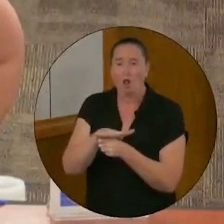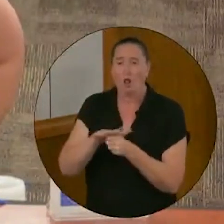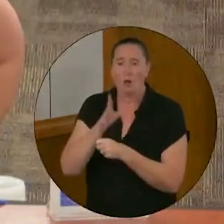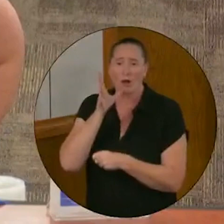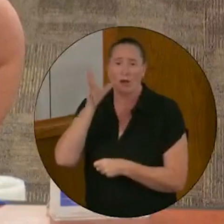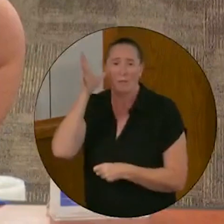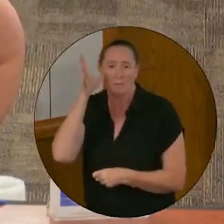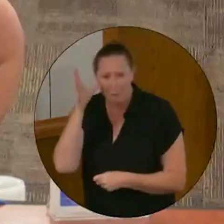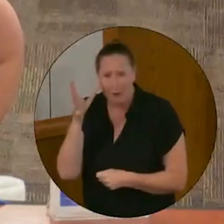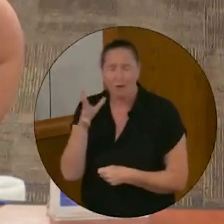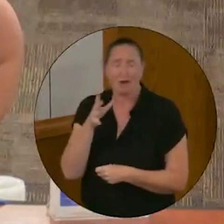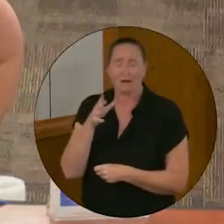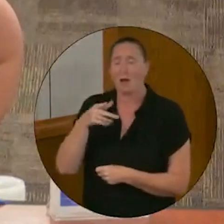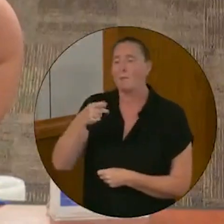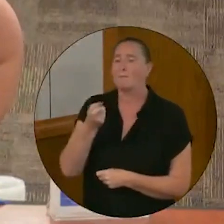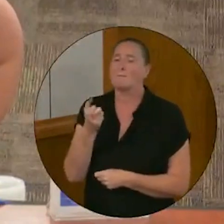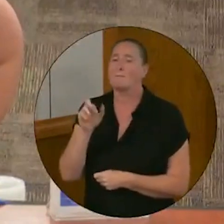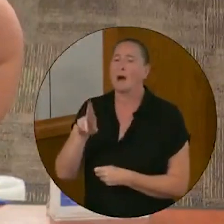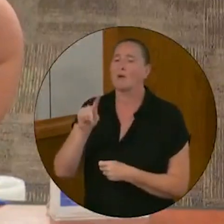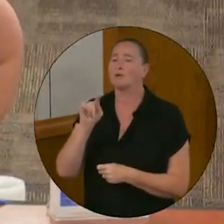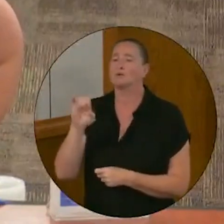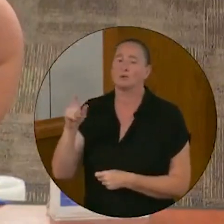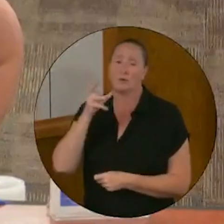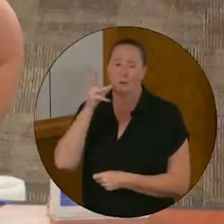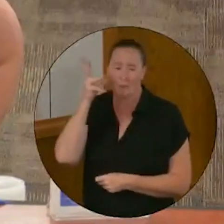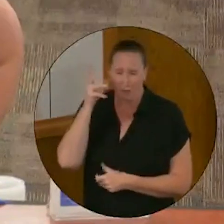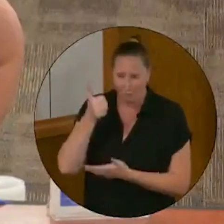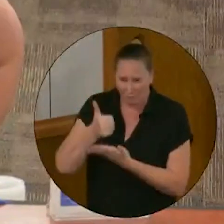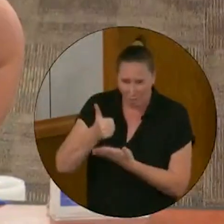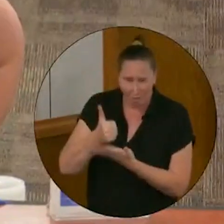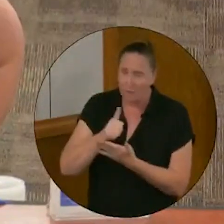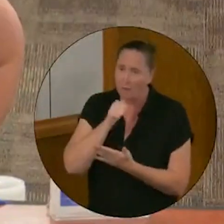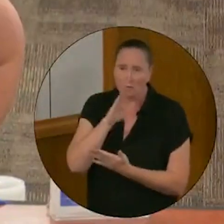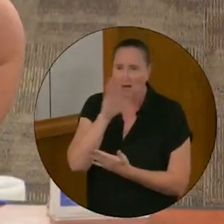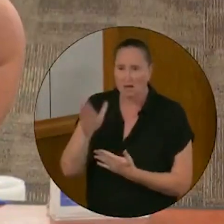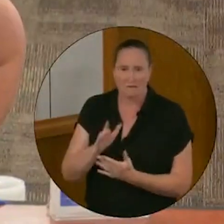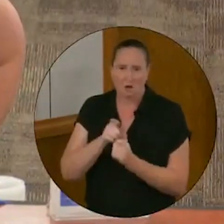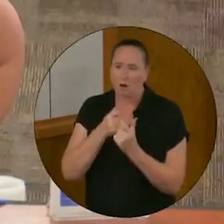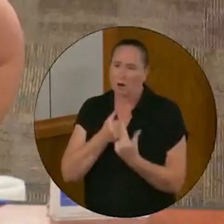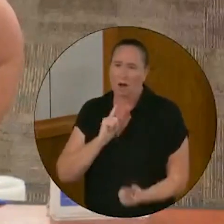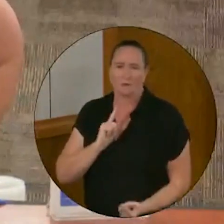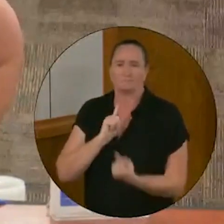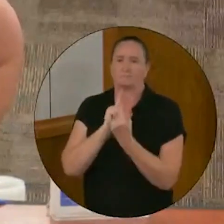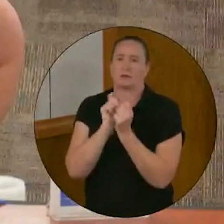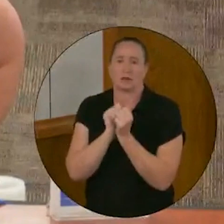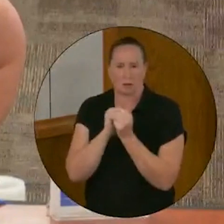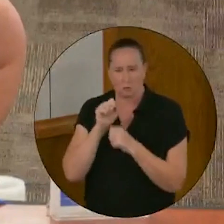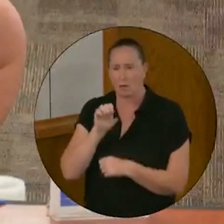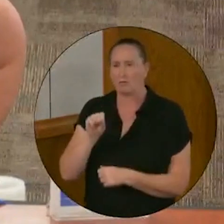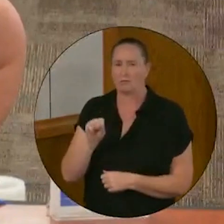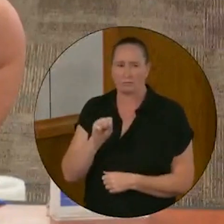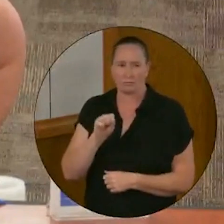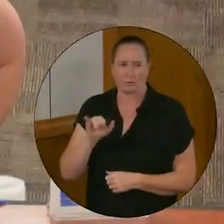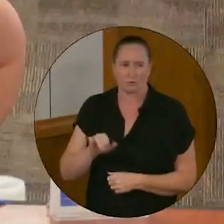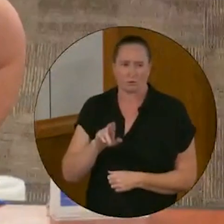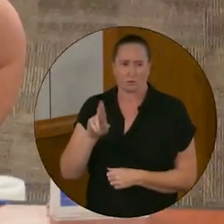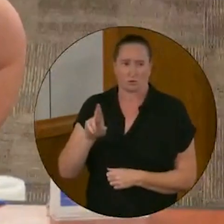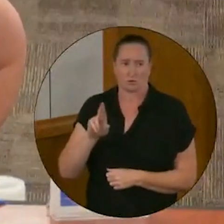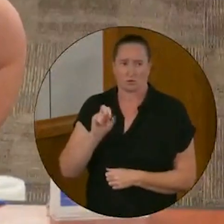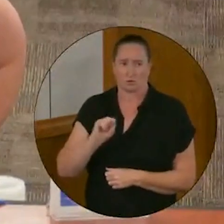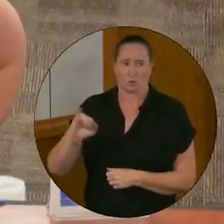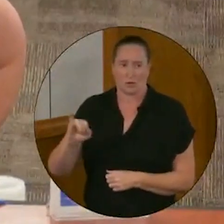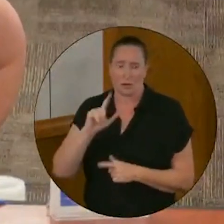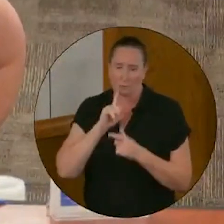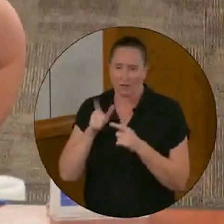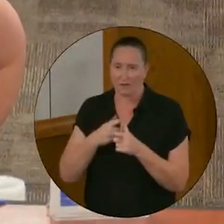group, Power to Parent, for help, I may never have gotten a meeting with the regional superintendent. and truly feel this incident would have been brushed under the rug.